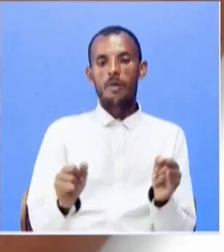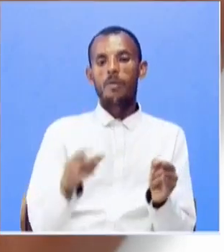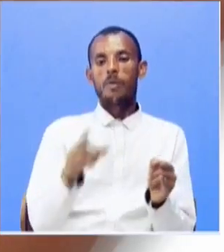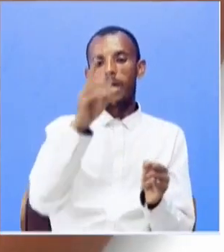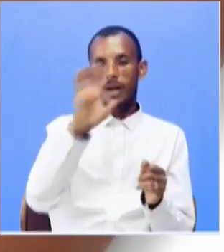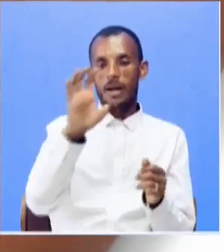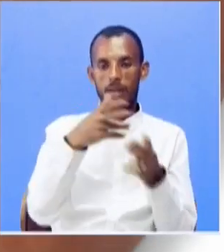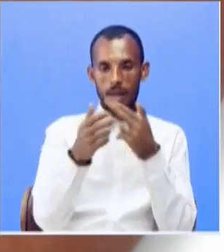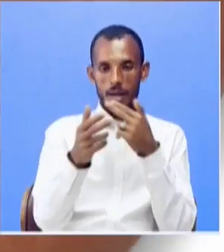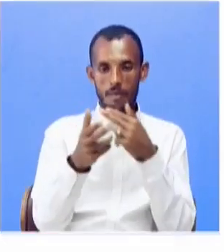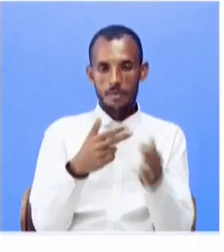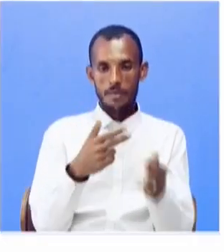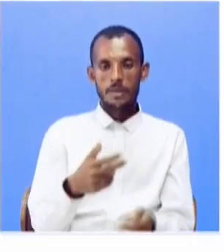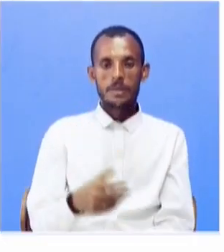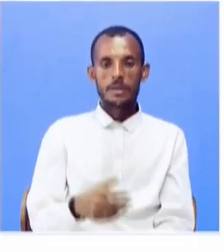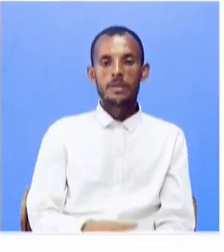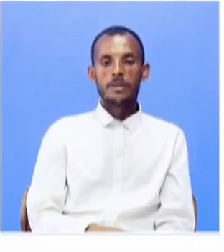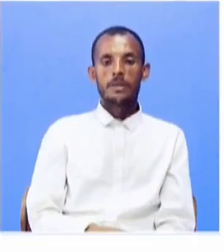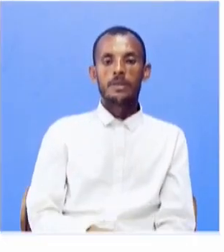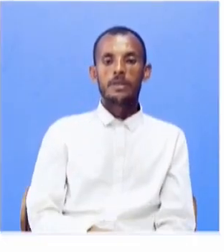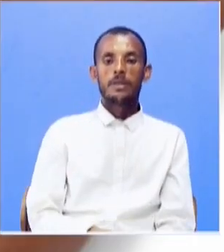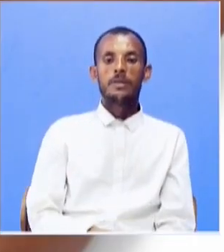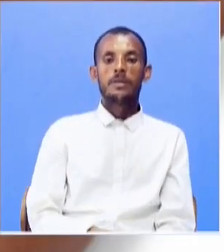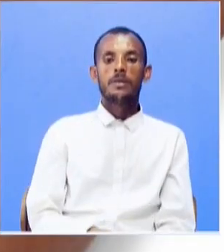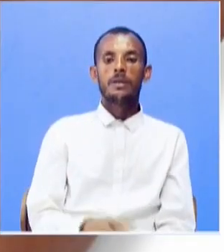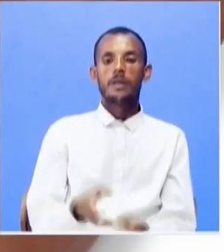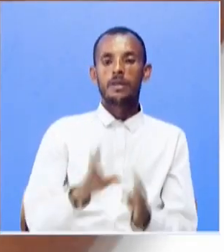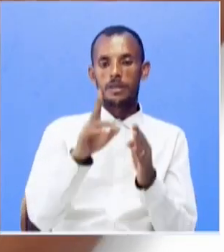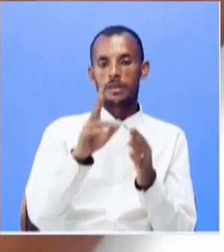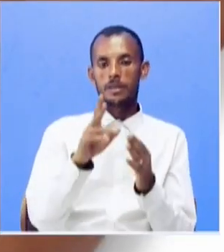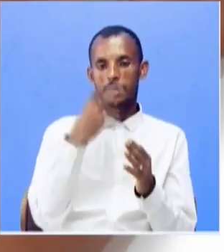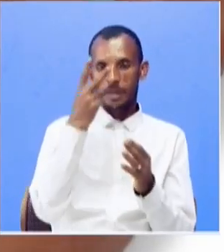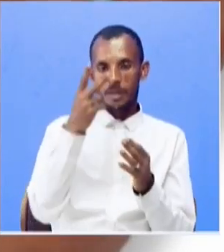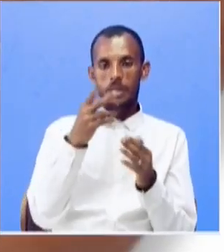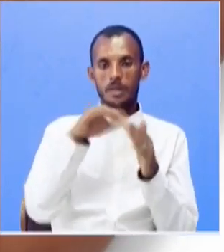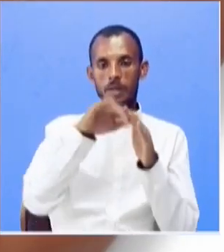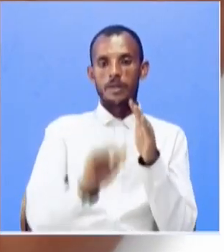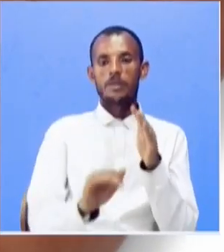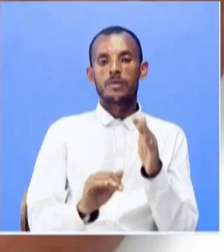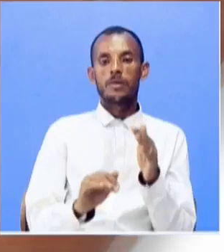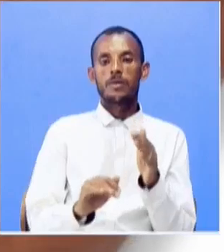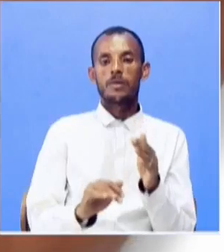100 times, let's take the difference of the two,